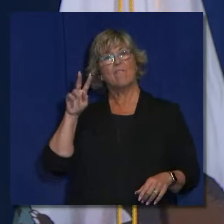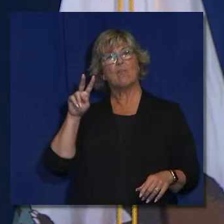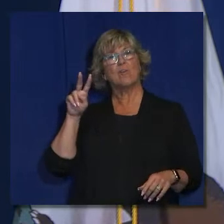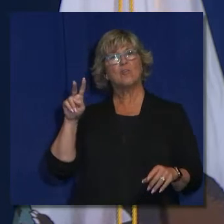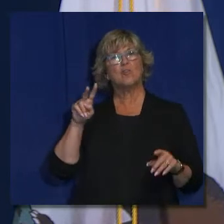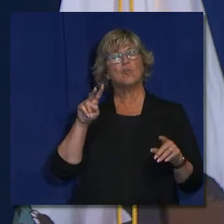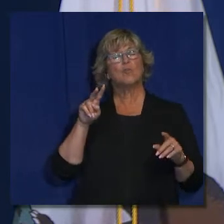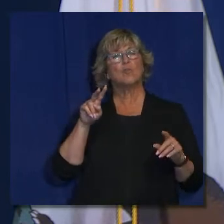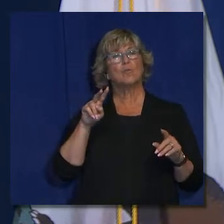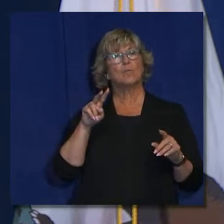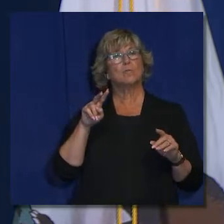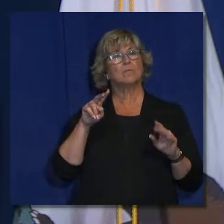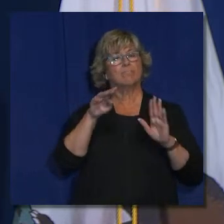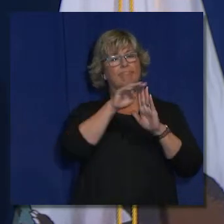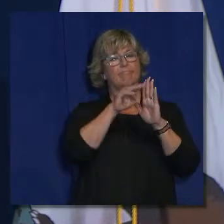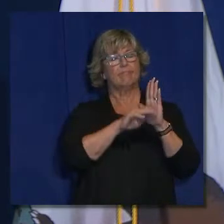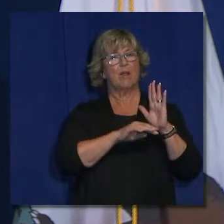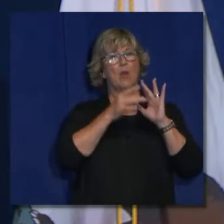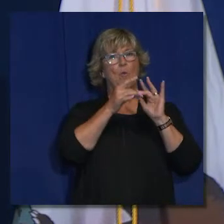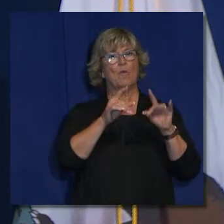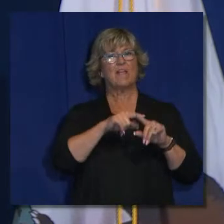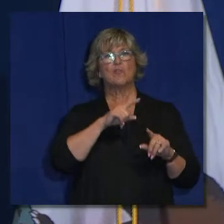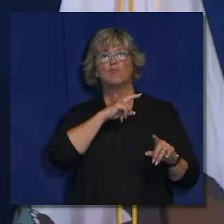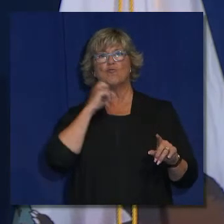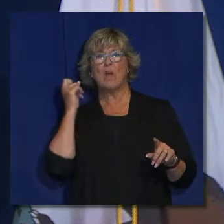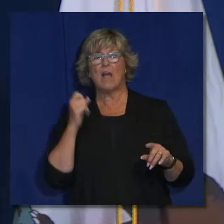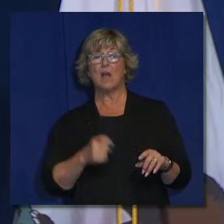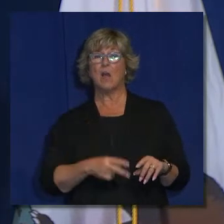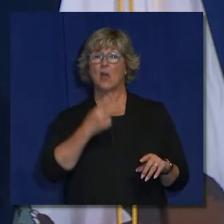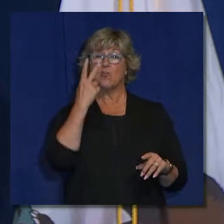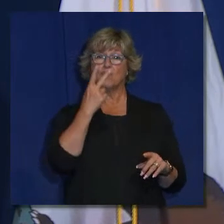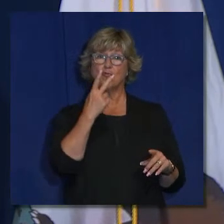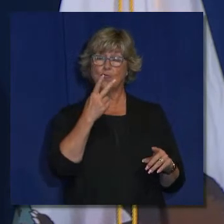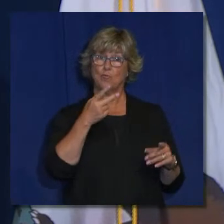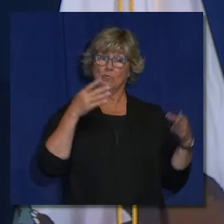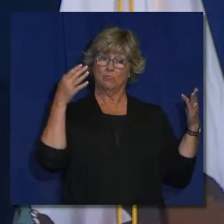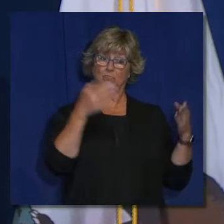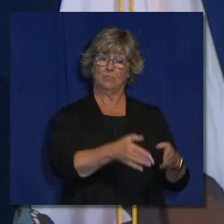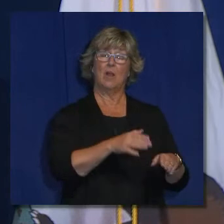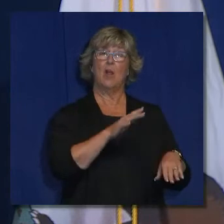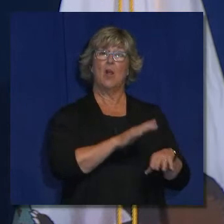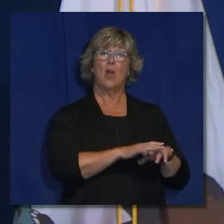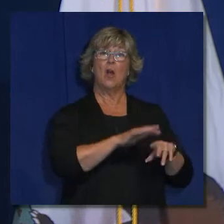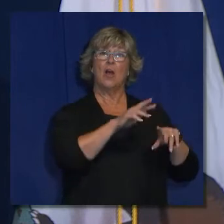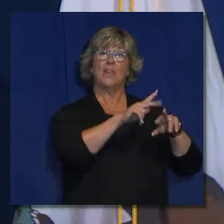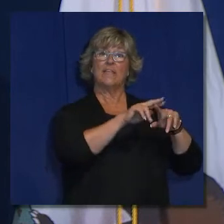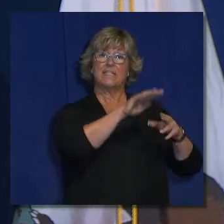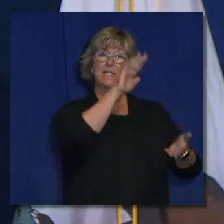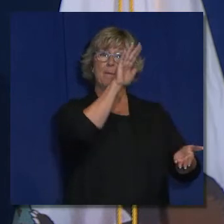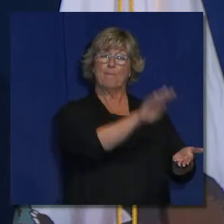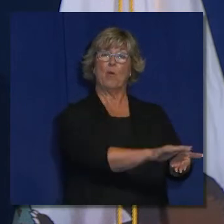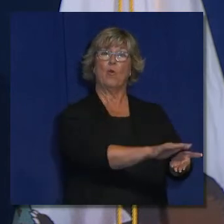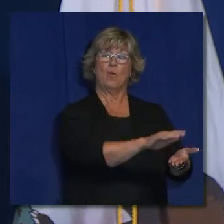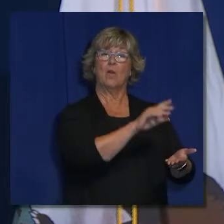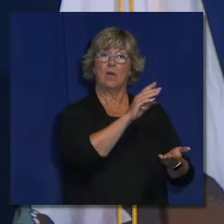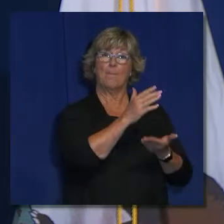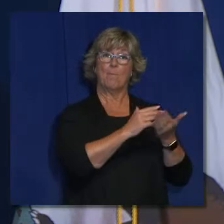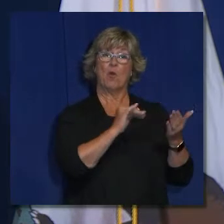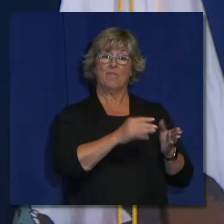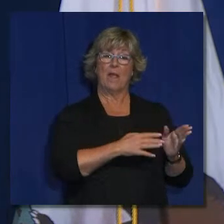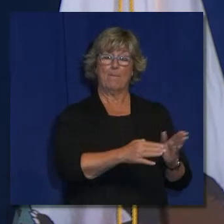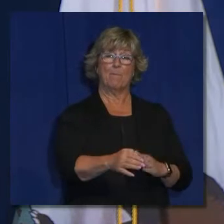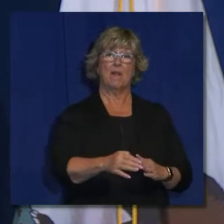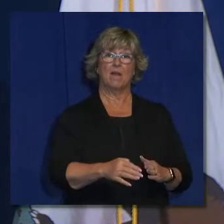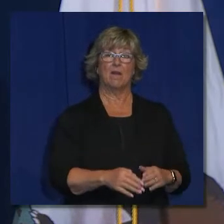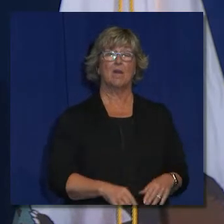items in our master plan for drought. 2 of them specifically lay claim to desalination being part of that strategy,